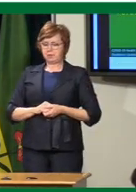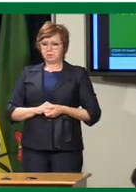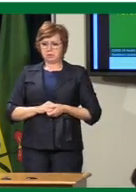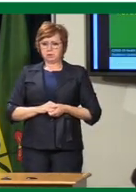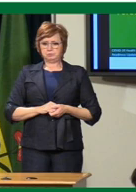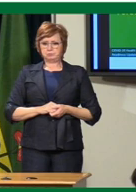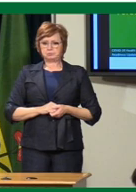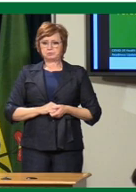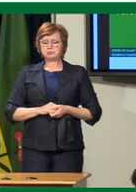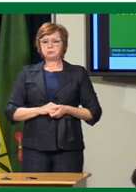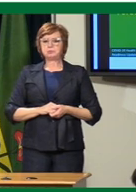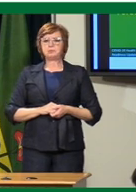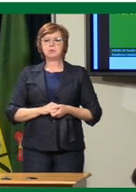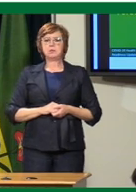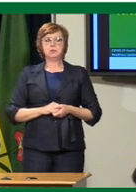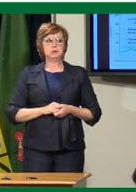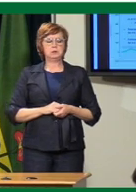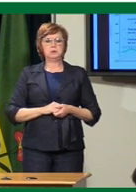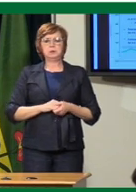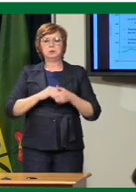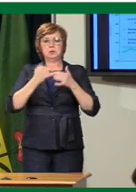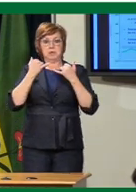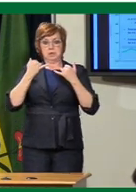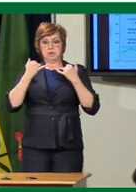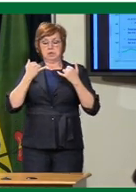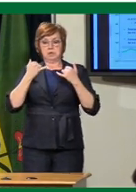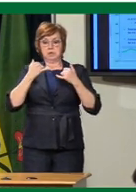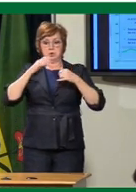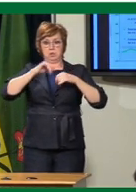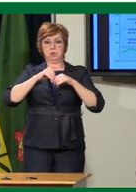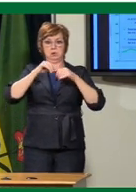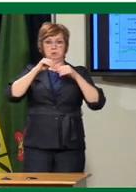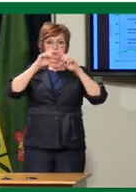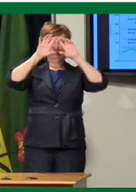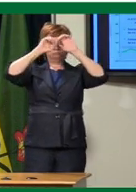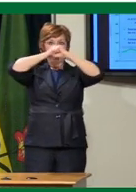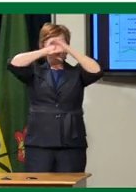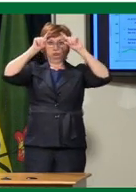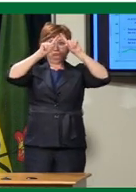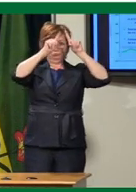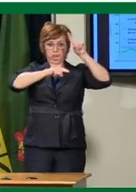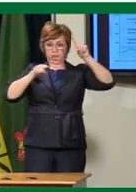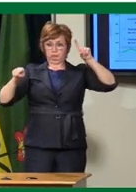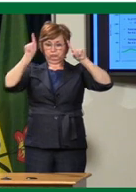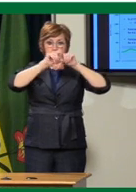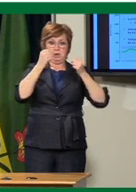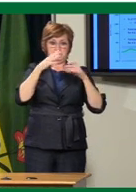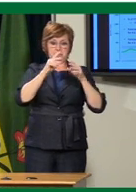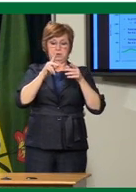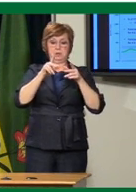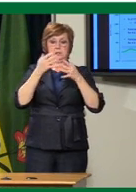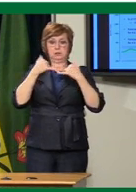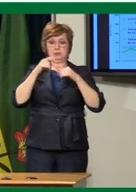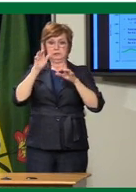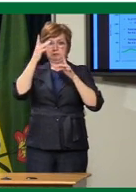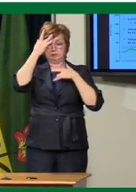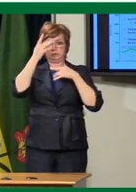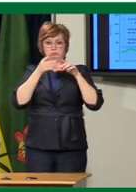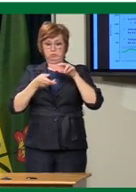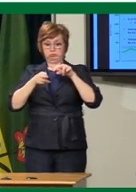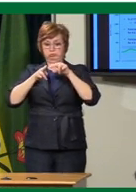So first up is the current state and forecasted growth. This graph depicts the number of active cases across